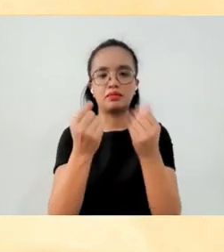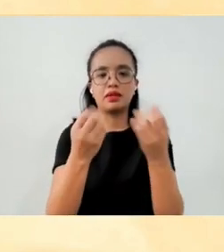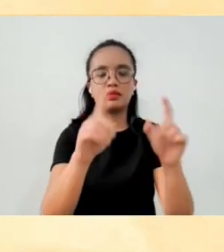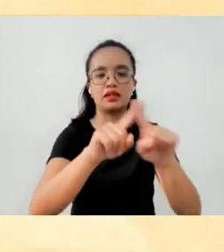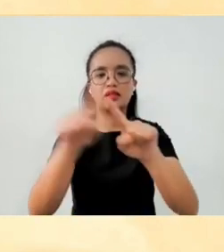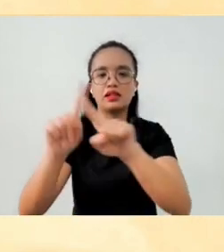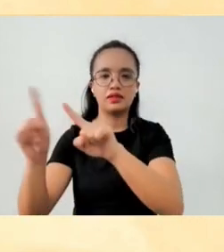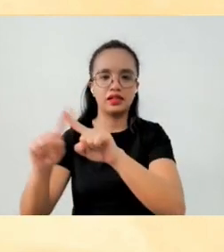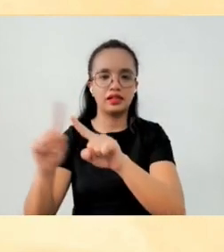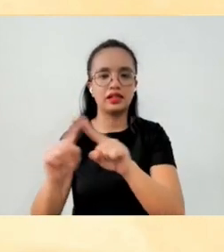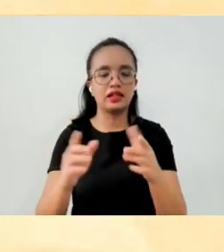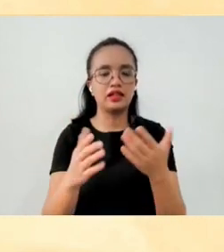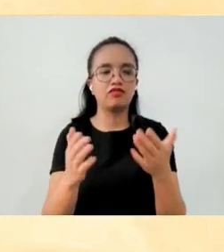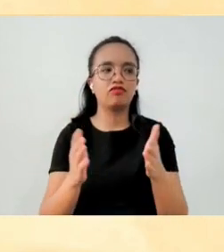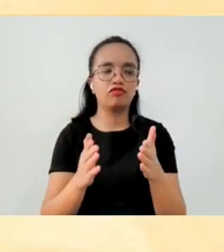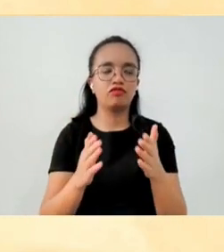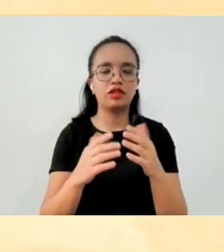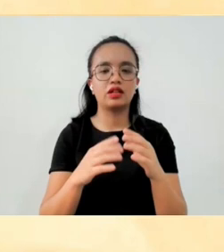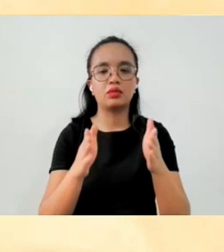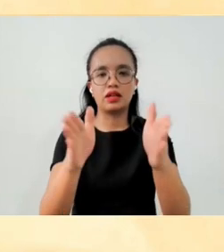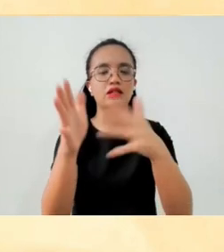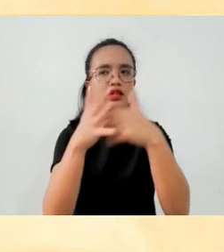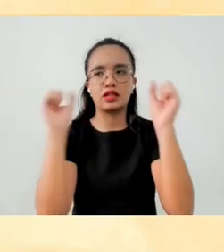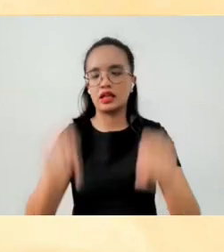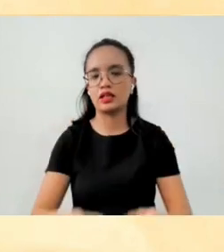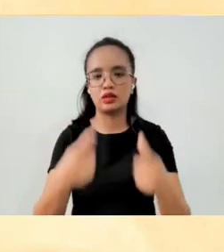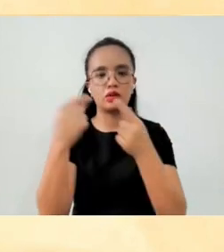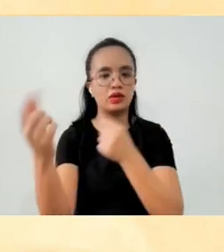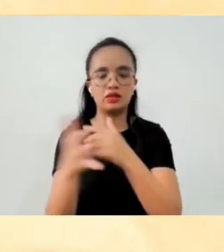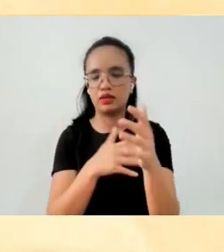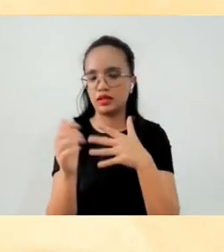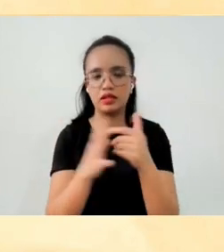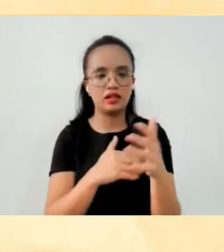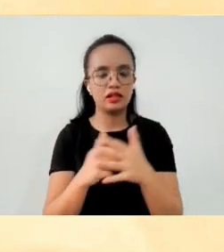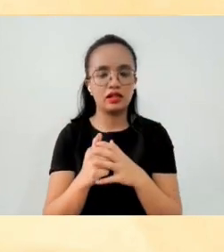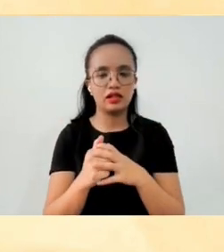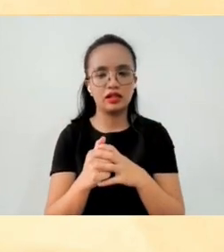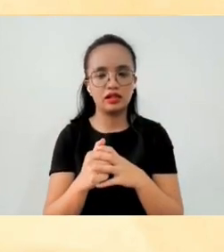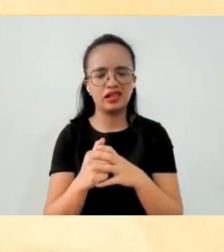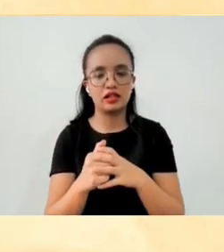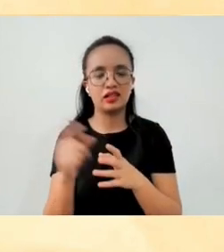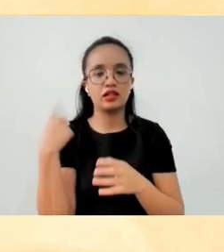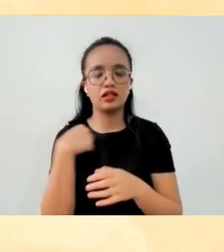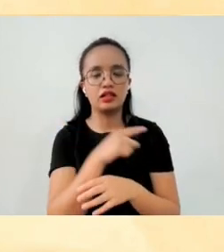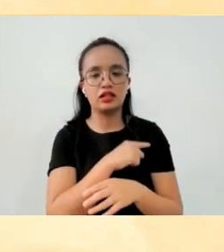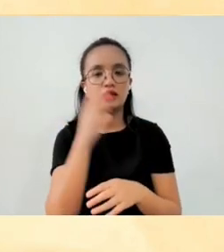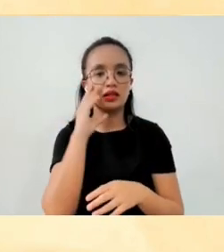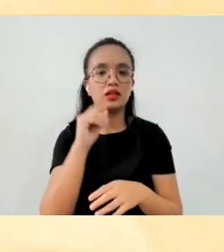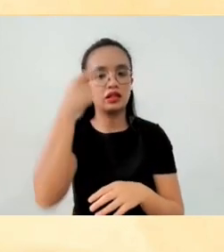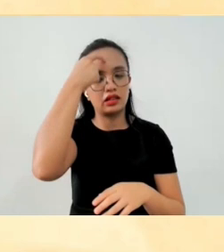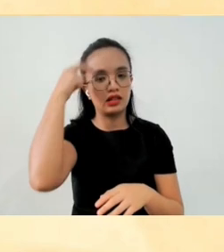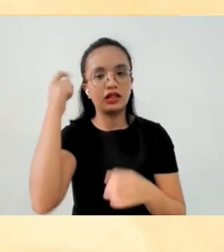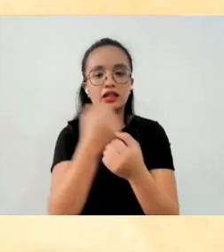we can do it wherever we are. And we, in the experience of trauma, safety is